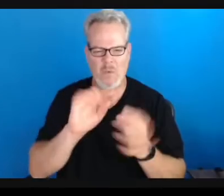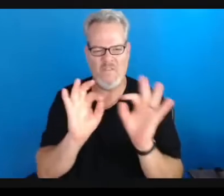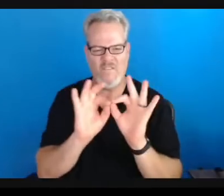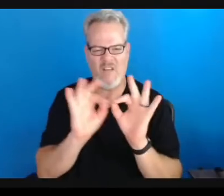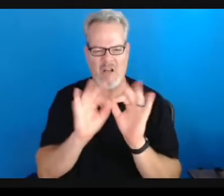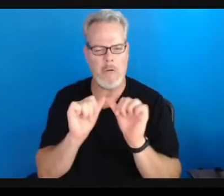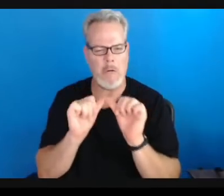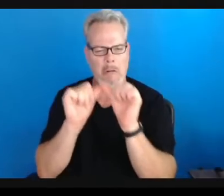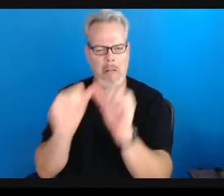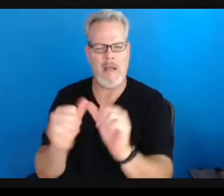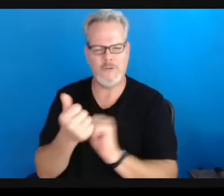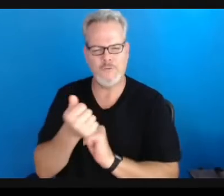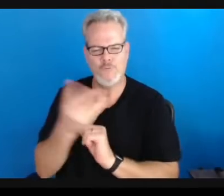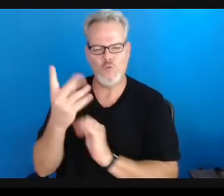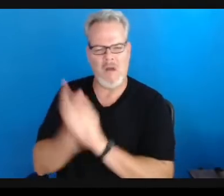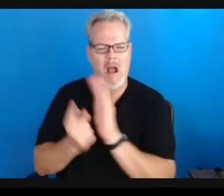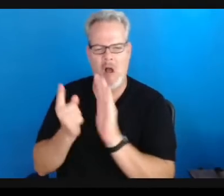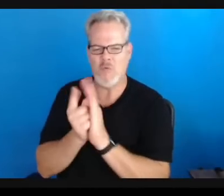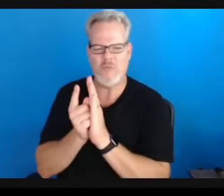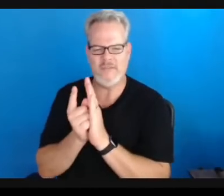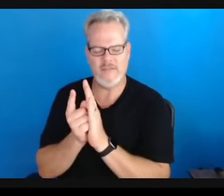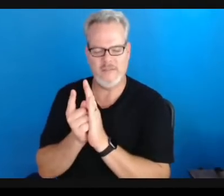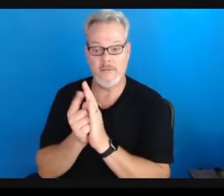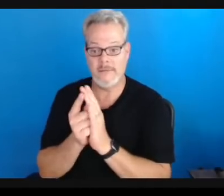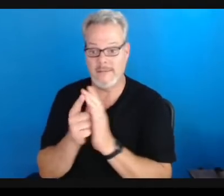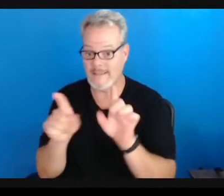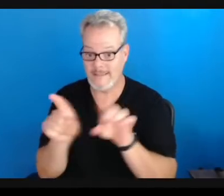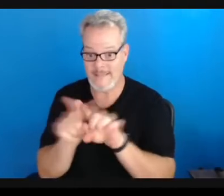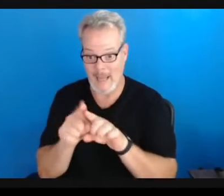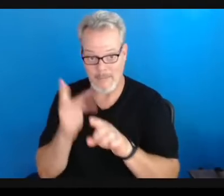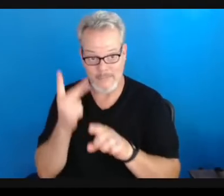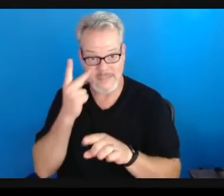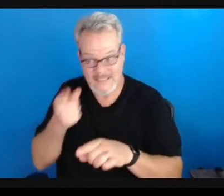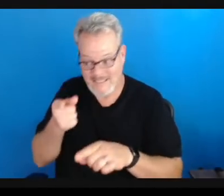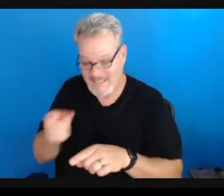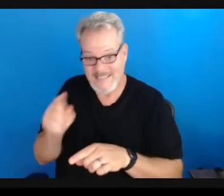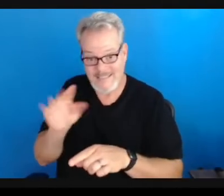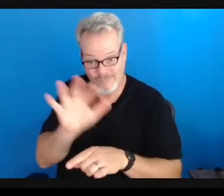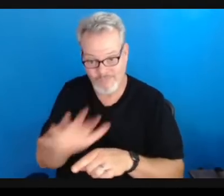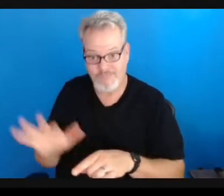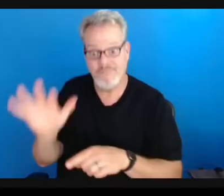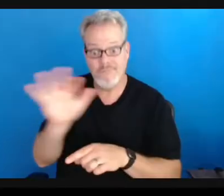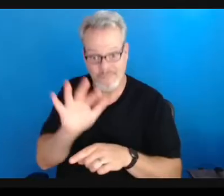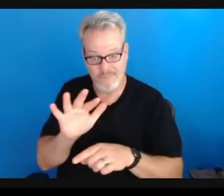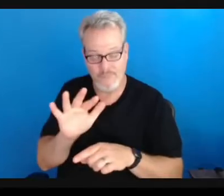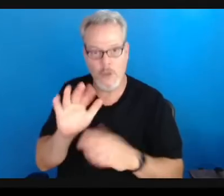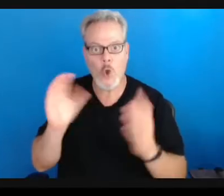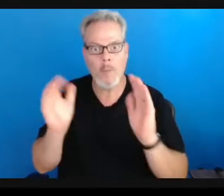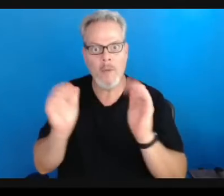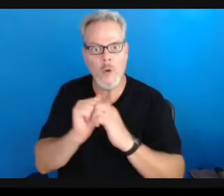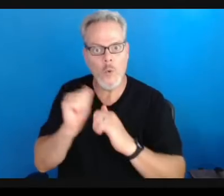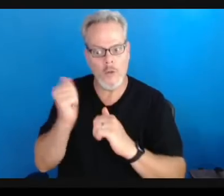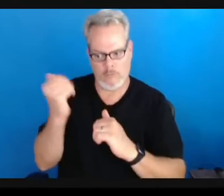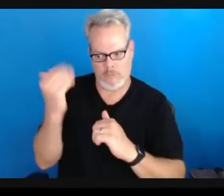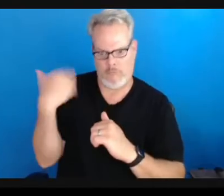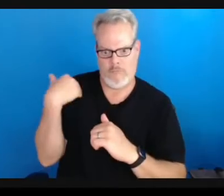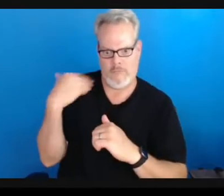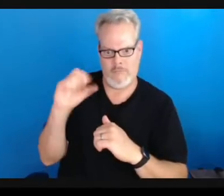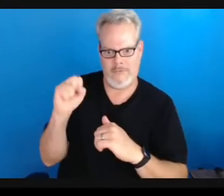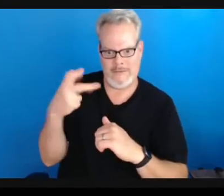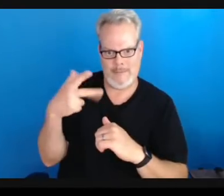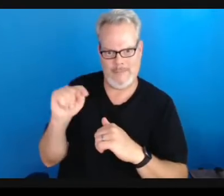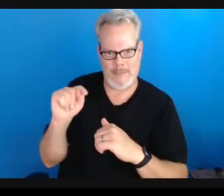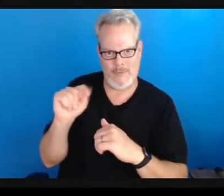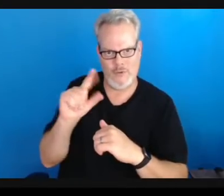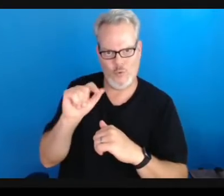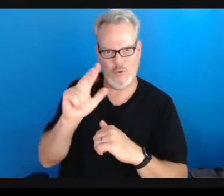hours, so it didn't get a chance. So it's still the same ballpark here. Not quite as much as that September or June